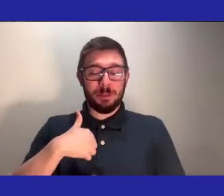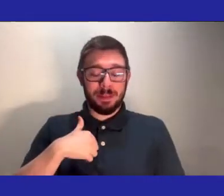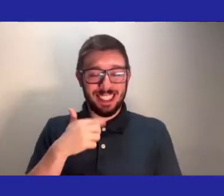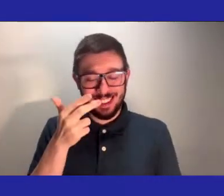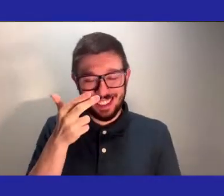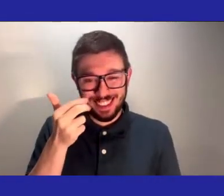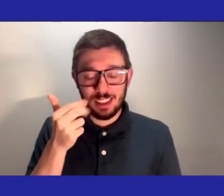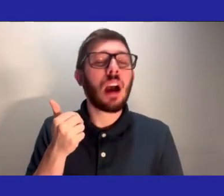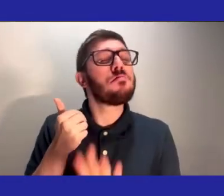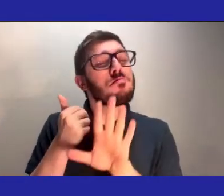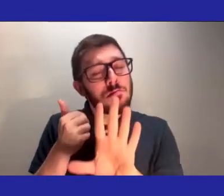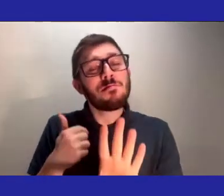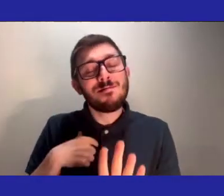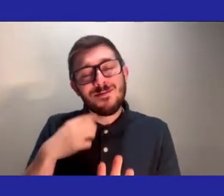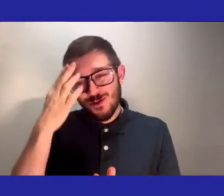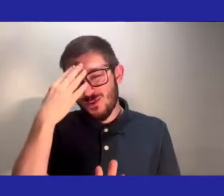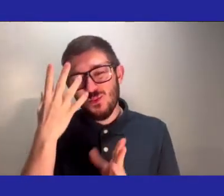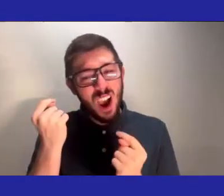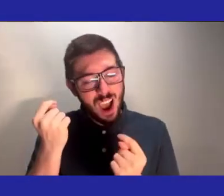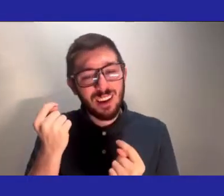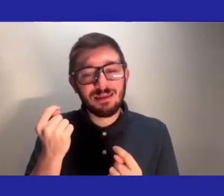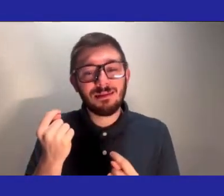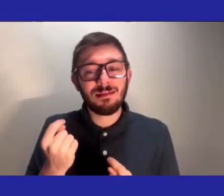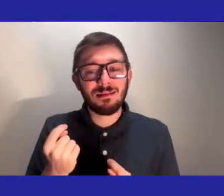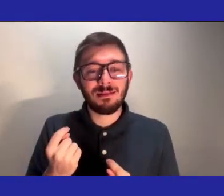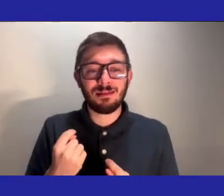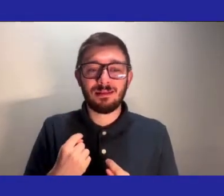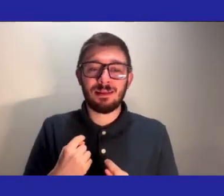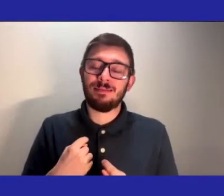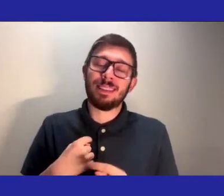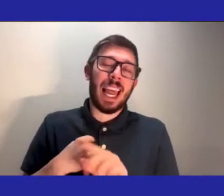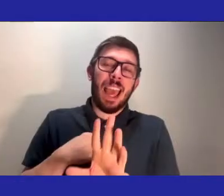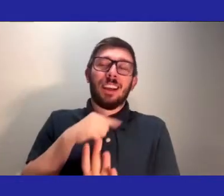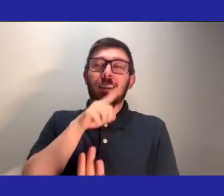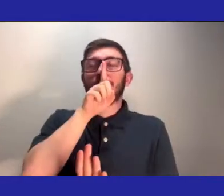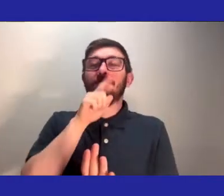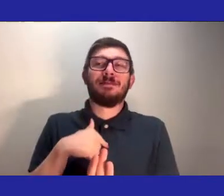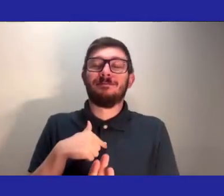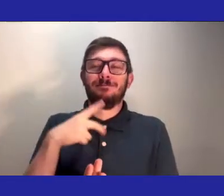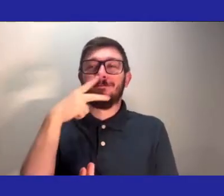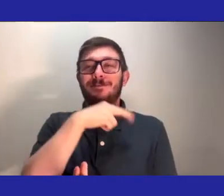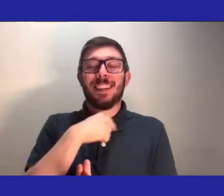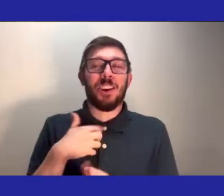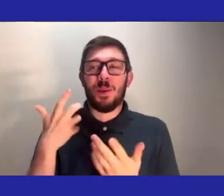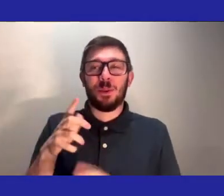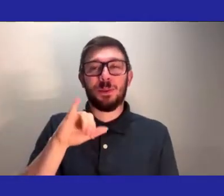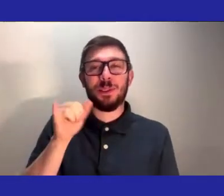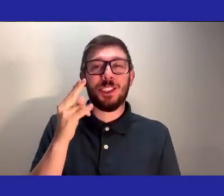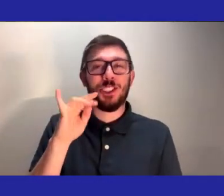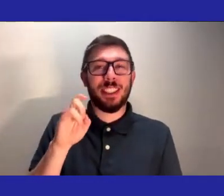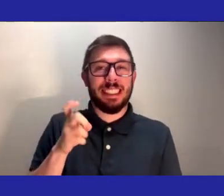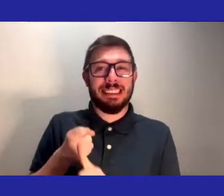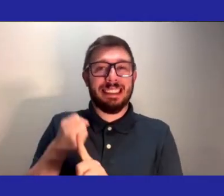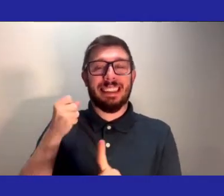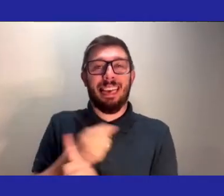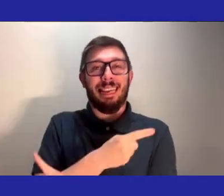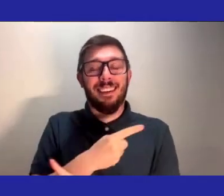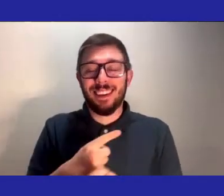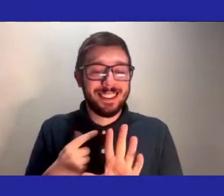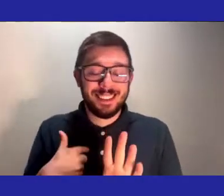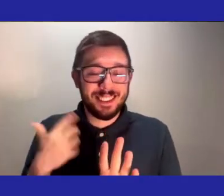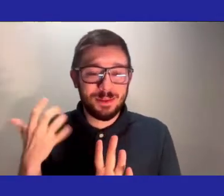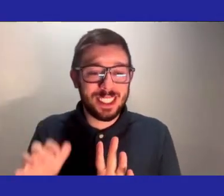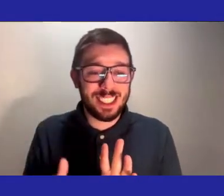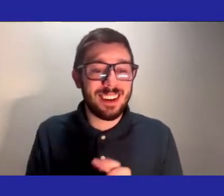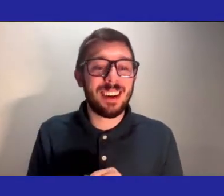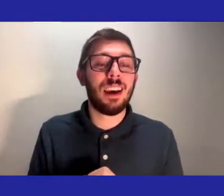think we have gotten it. Oh, Lord, I don't want to jinx it. I'd say the fact. A couple of years